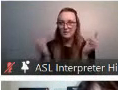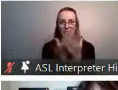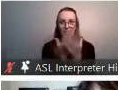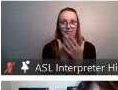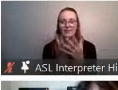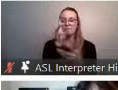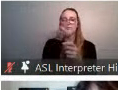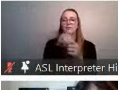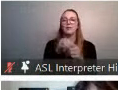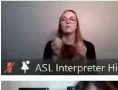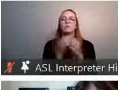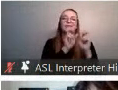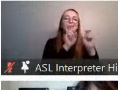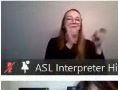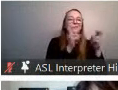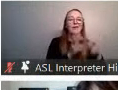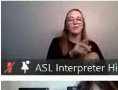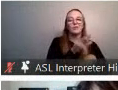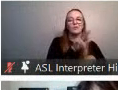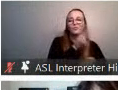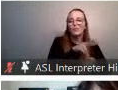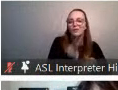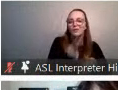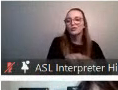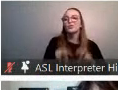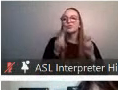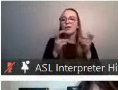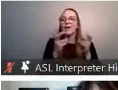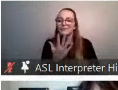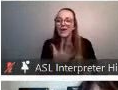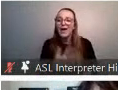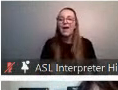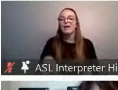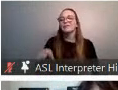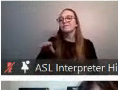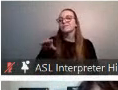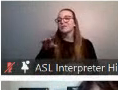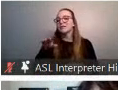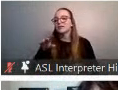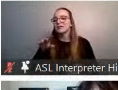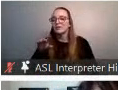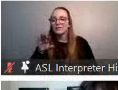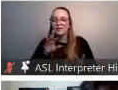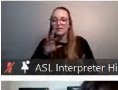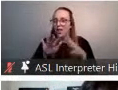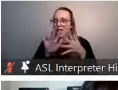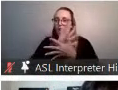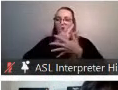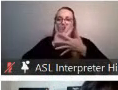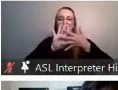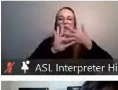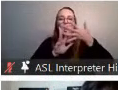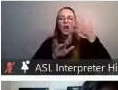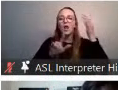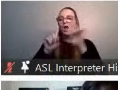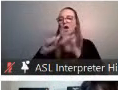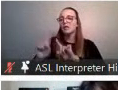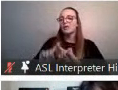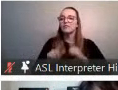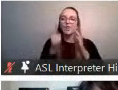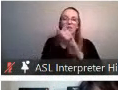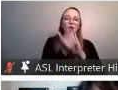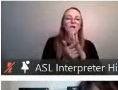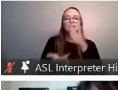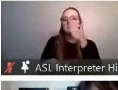Title 22, Title 5, Title 1, all of the grant funding, CSPP, CCTR, Head Start, all of the others.